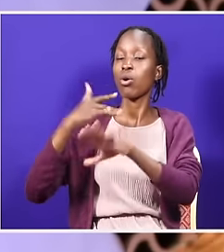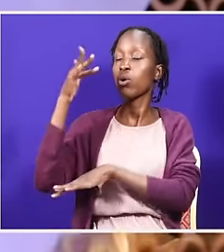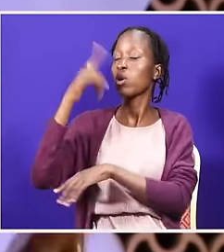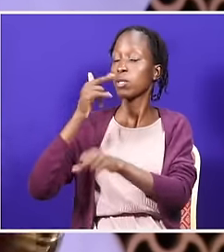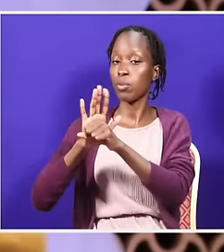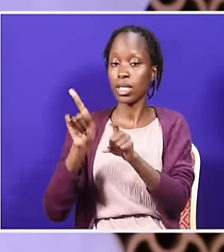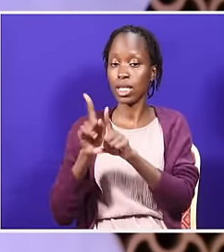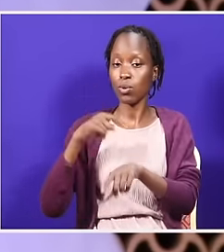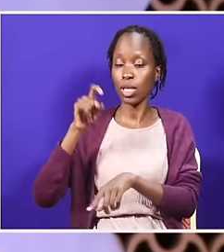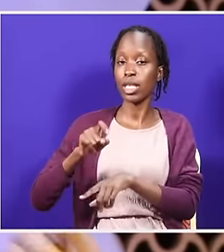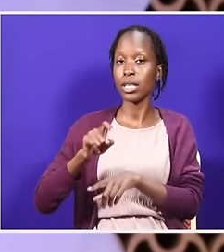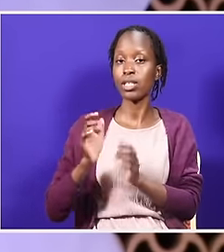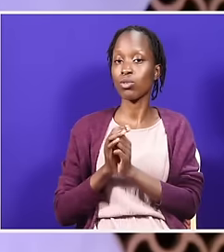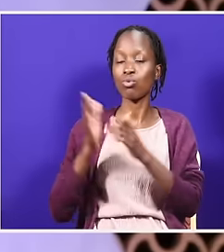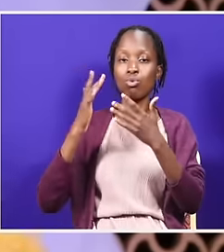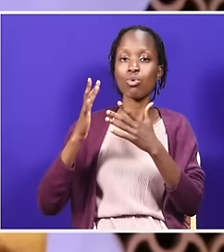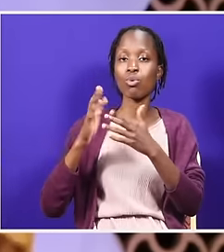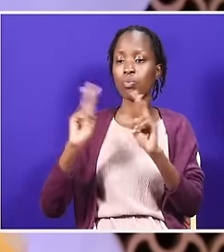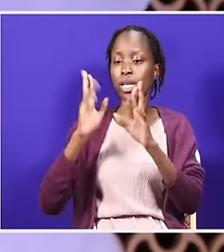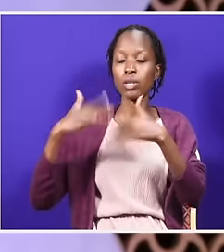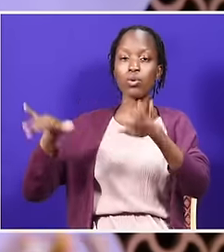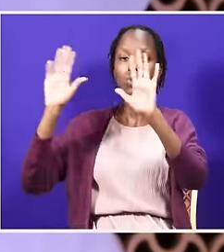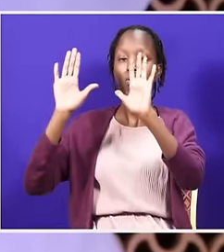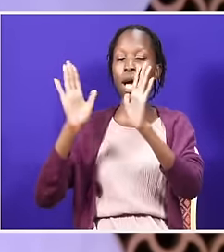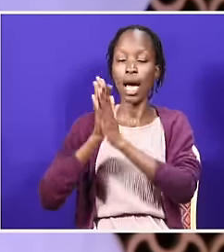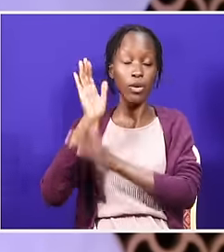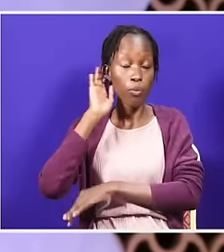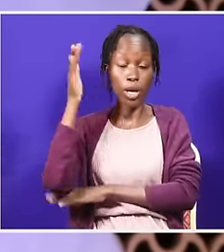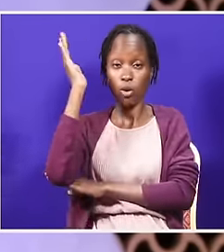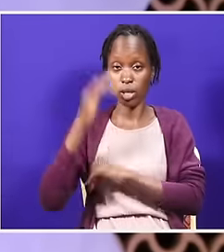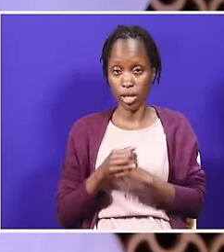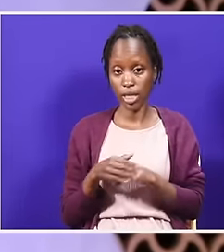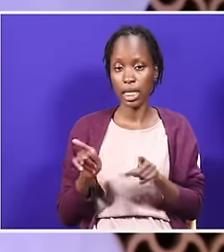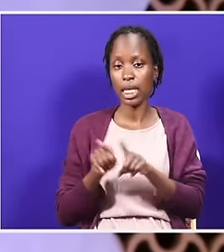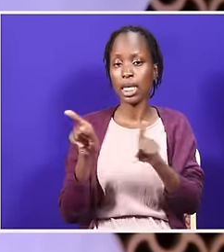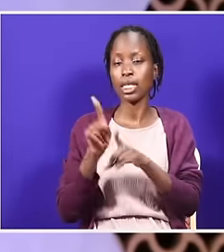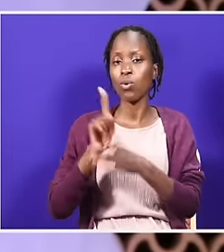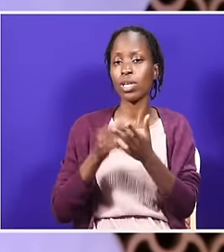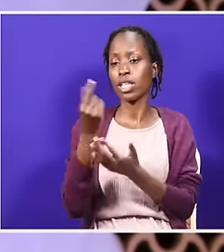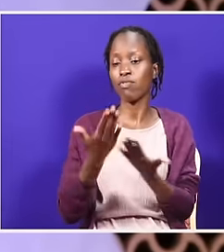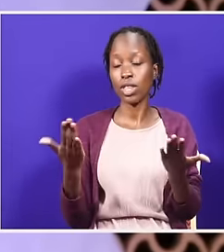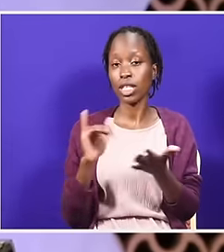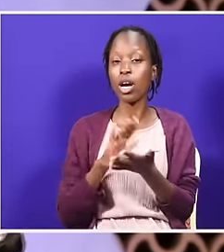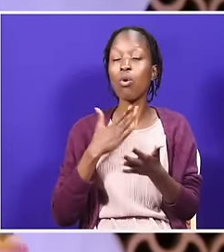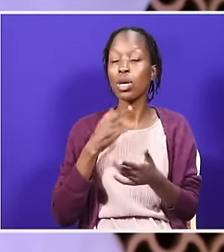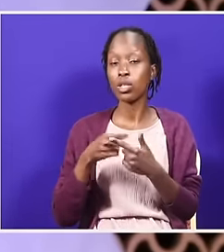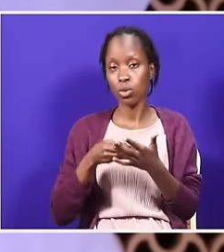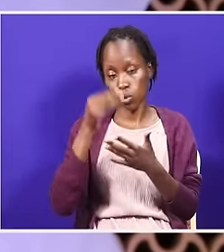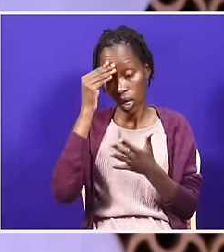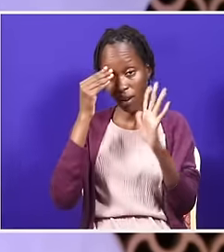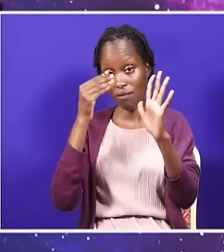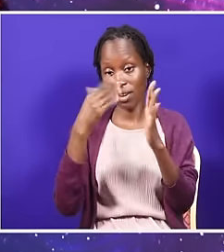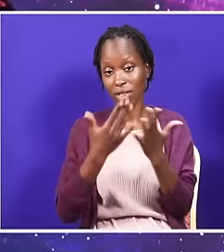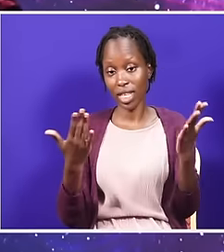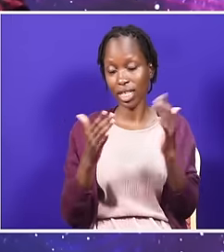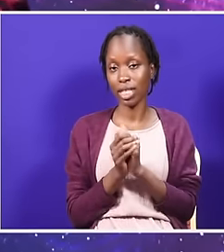picture. We have to be willing to submit. And we have to be willing to obey. So what are the few things I want you to take away? Five